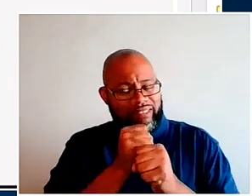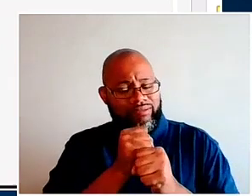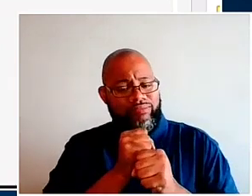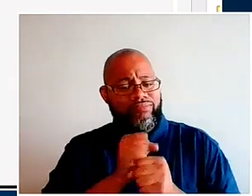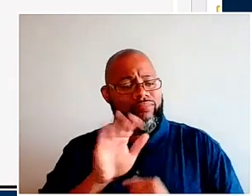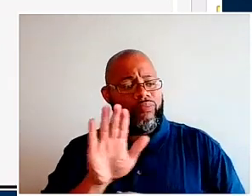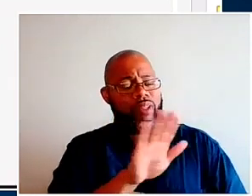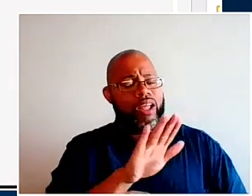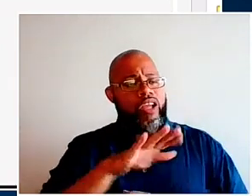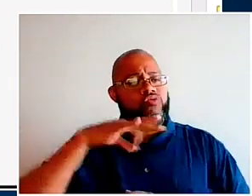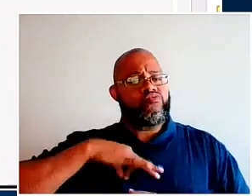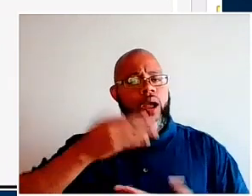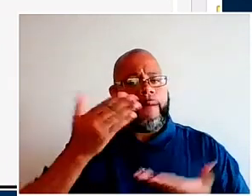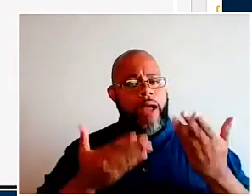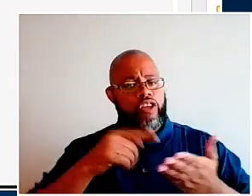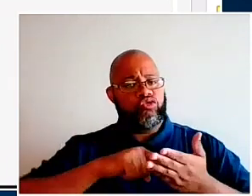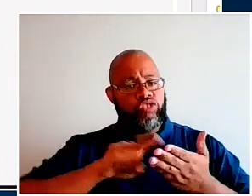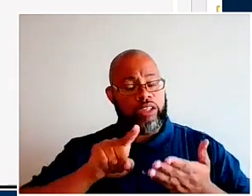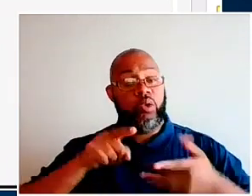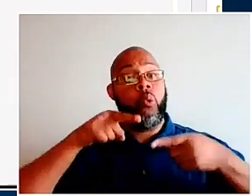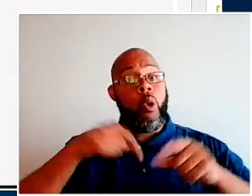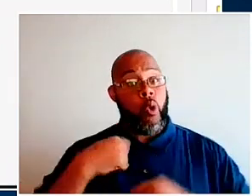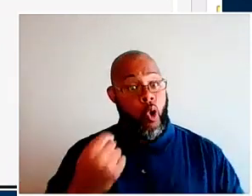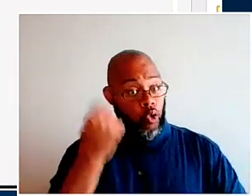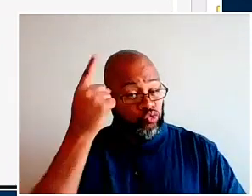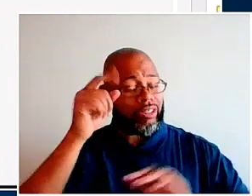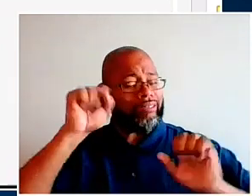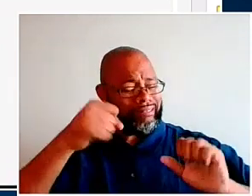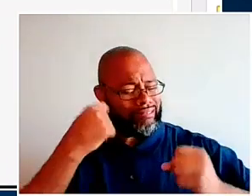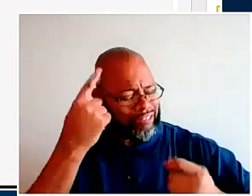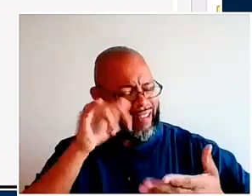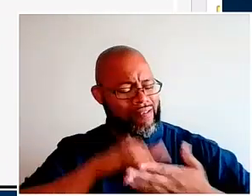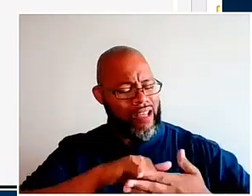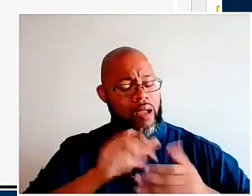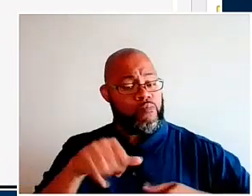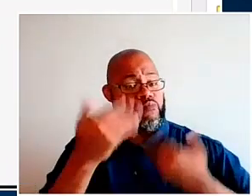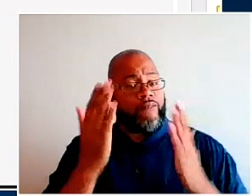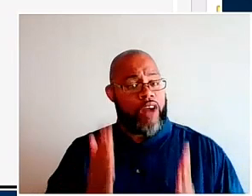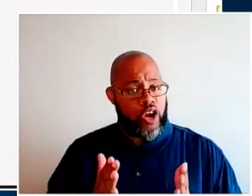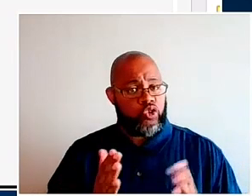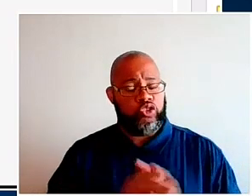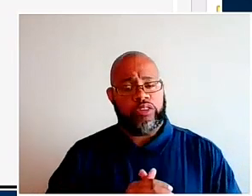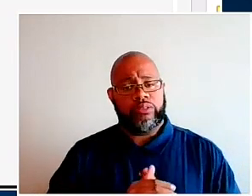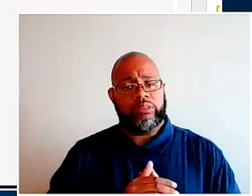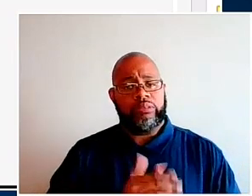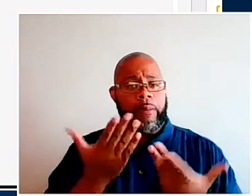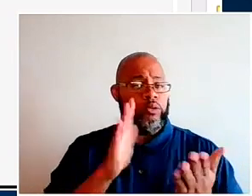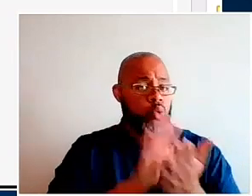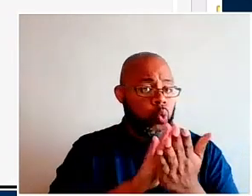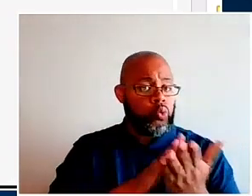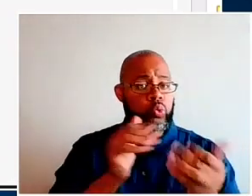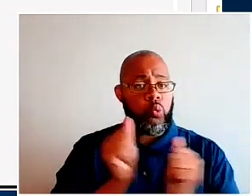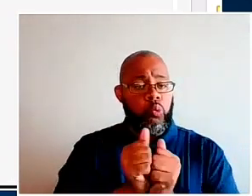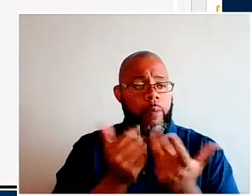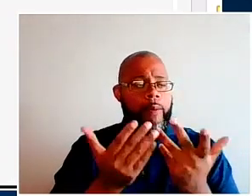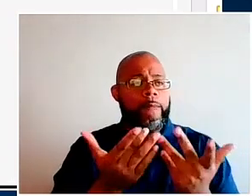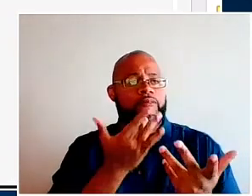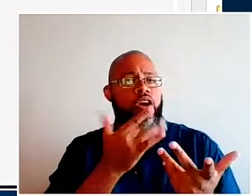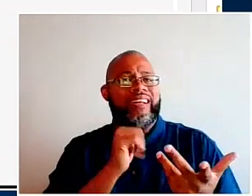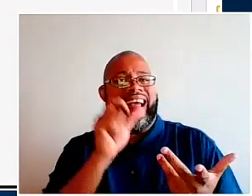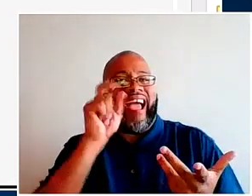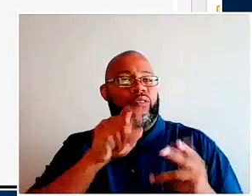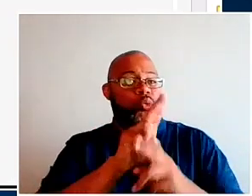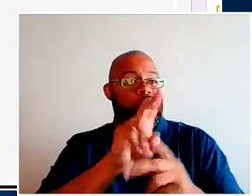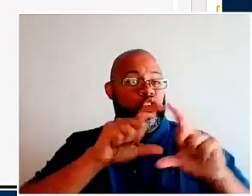will get their credit balance checks. While we do understand that providers and maybe schools would prefer not to have to ever use a